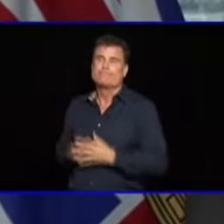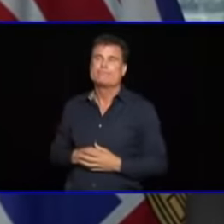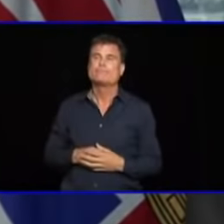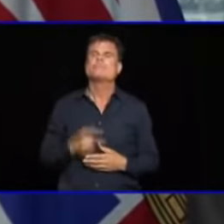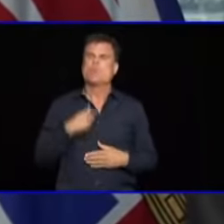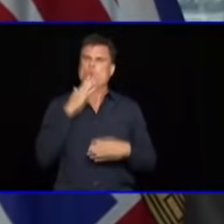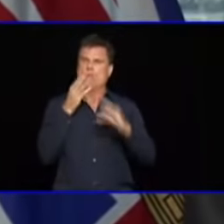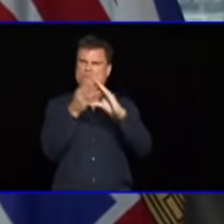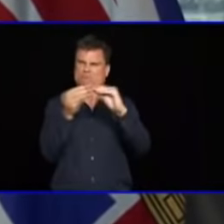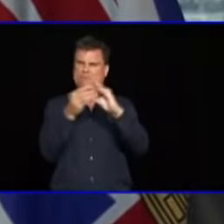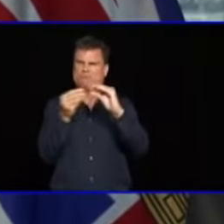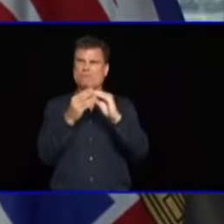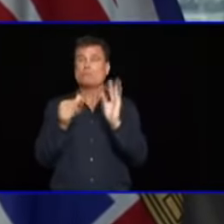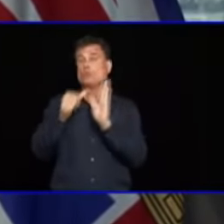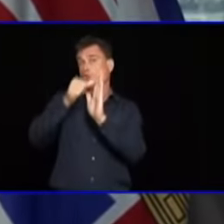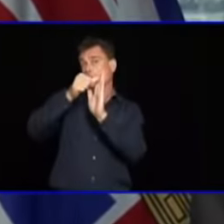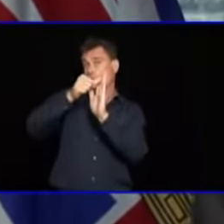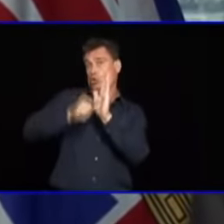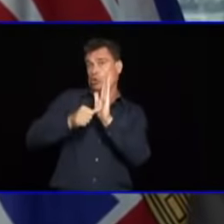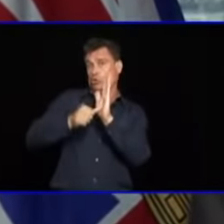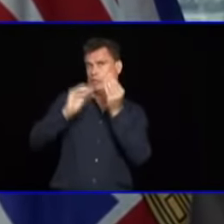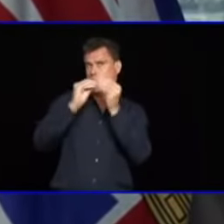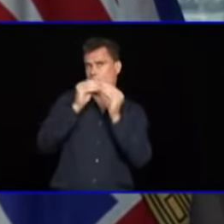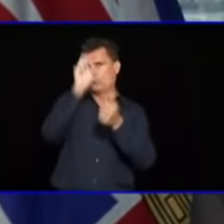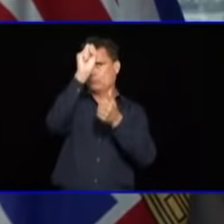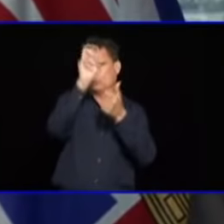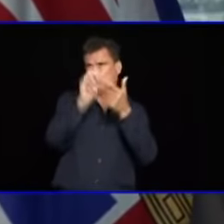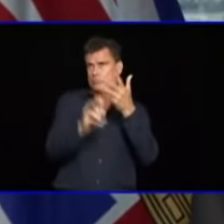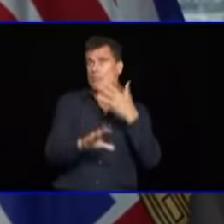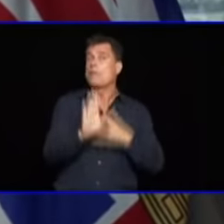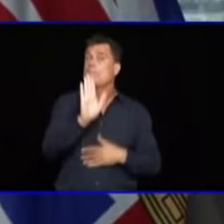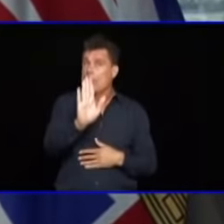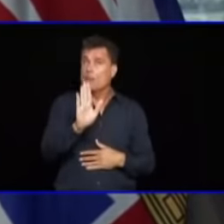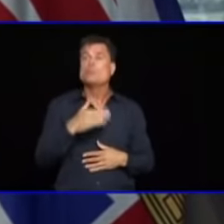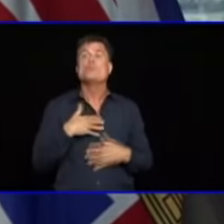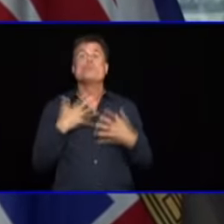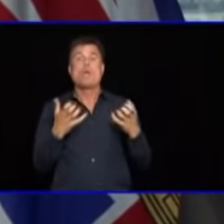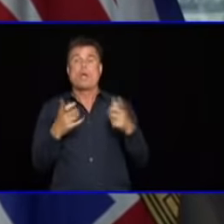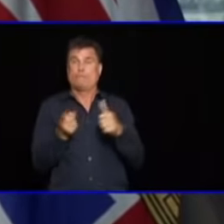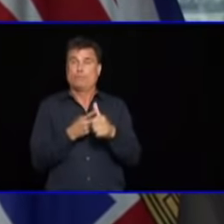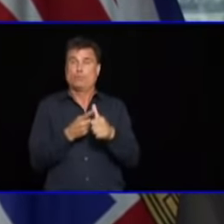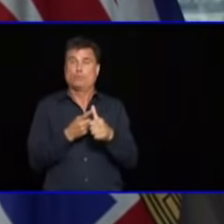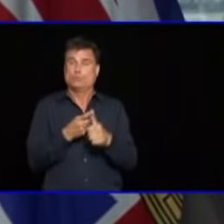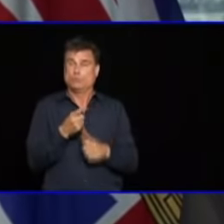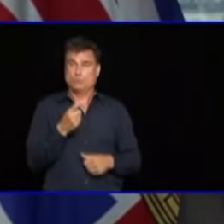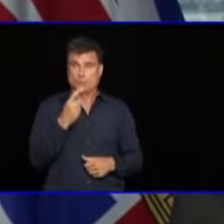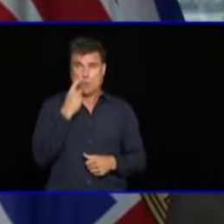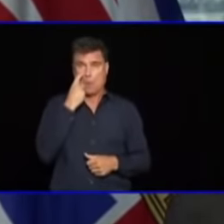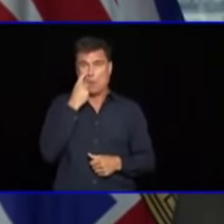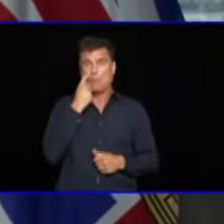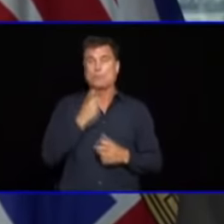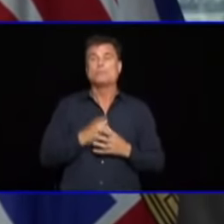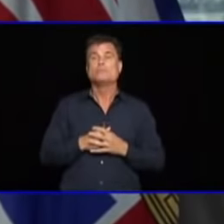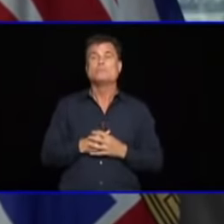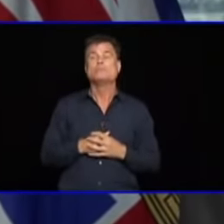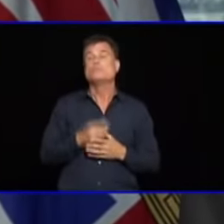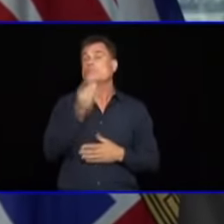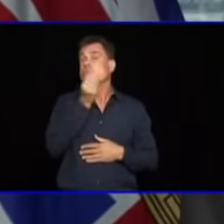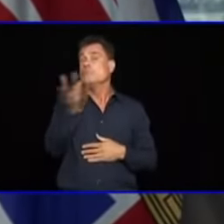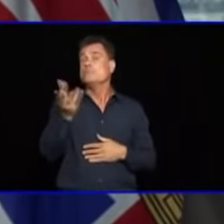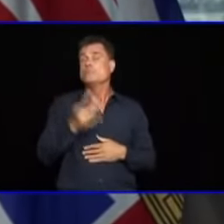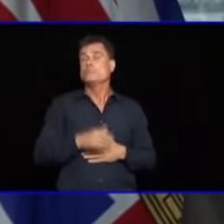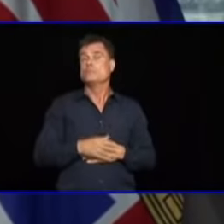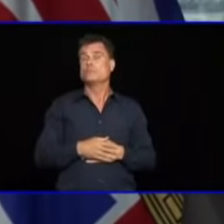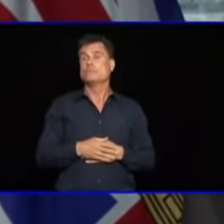to note the work of public health in the last day, and this resulted, as